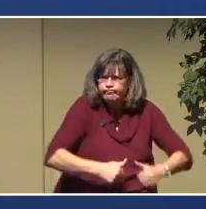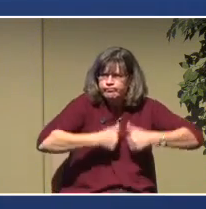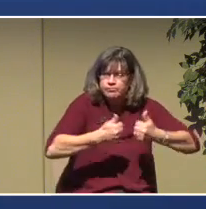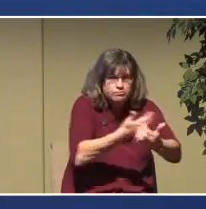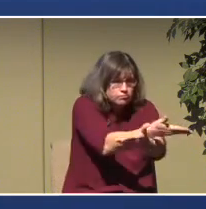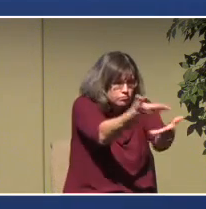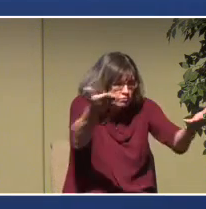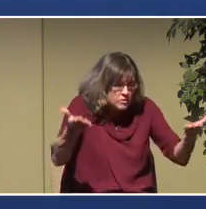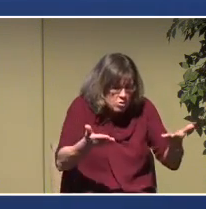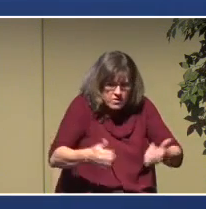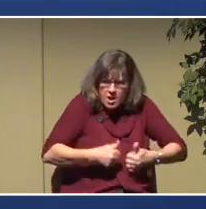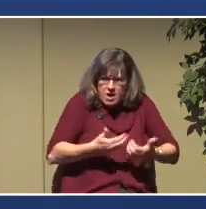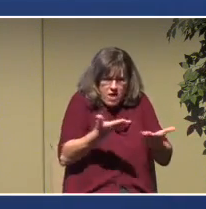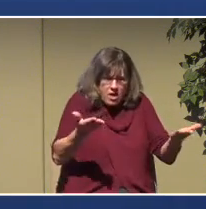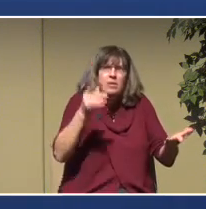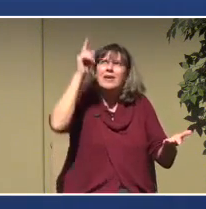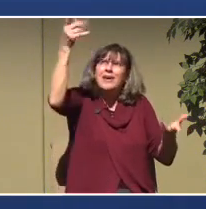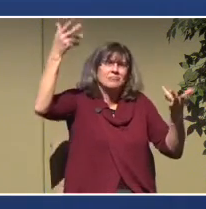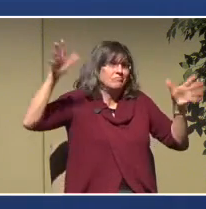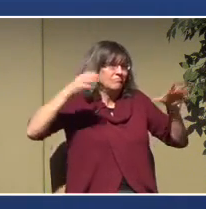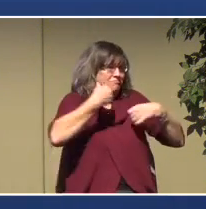he made.